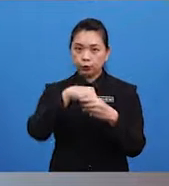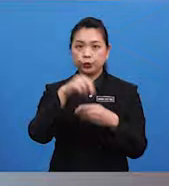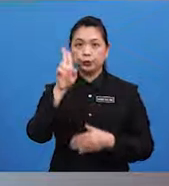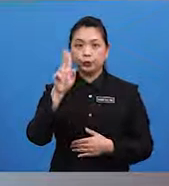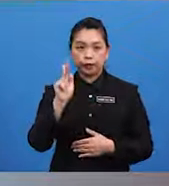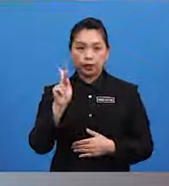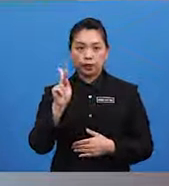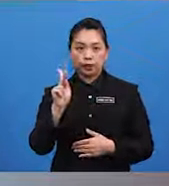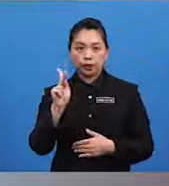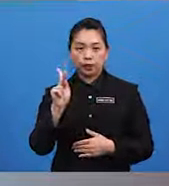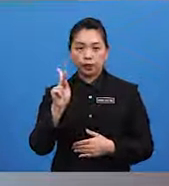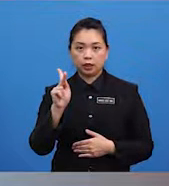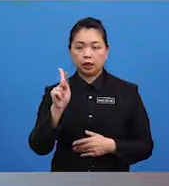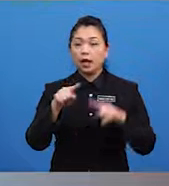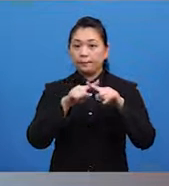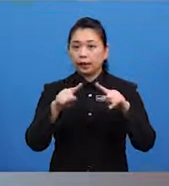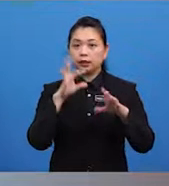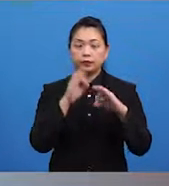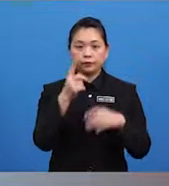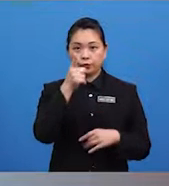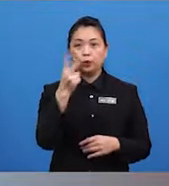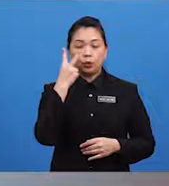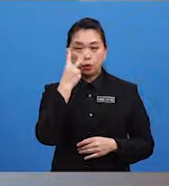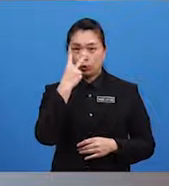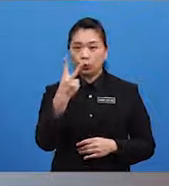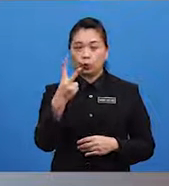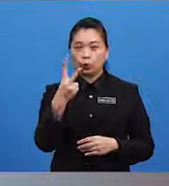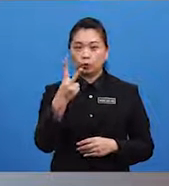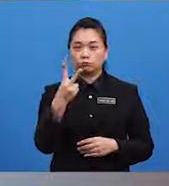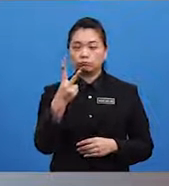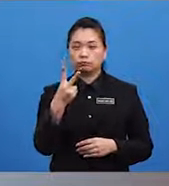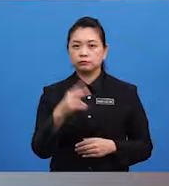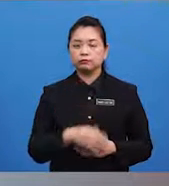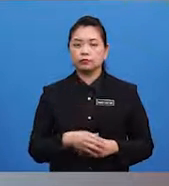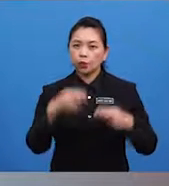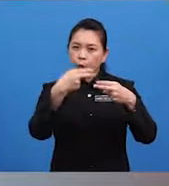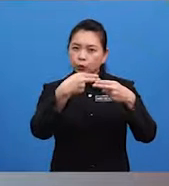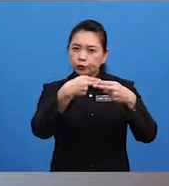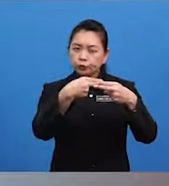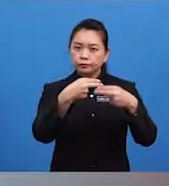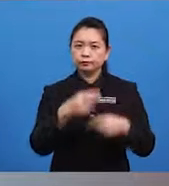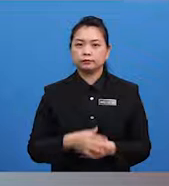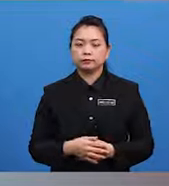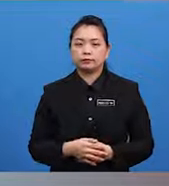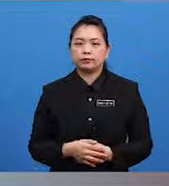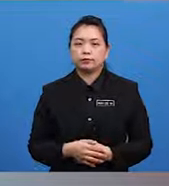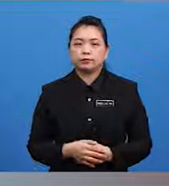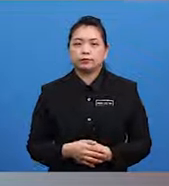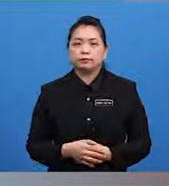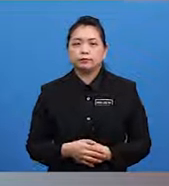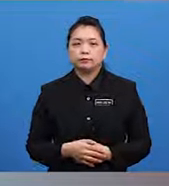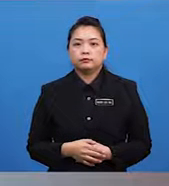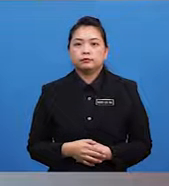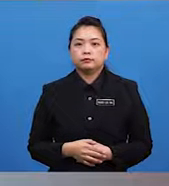But, if you look closely, there is no statement about durians being difficult to